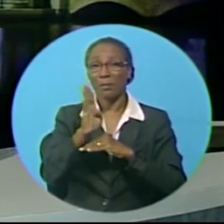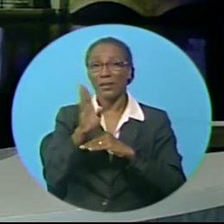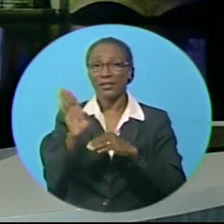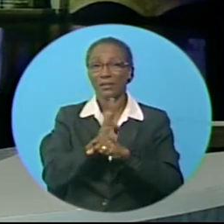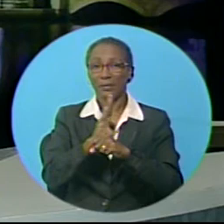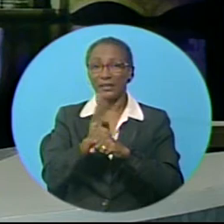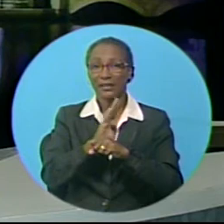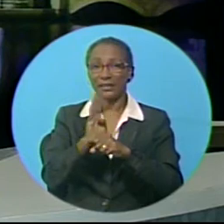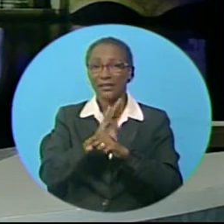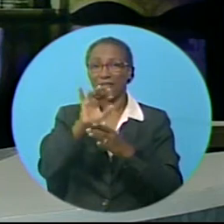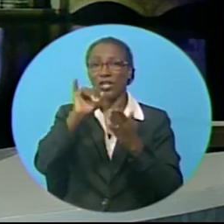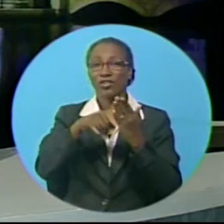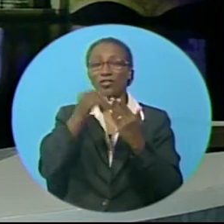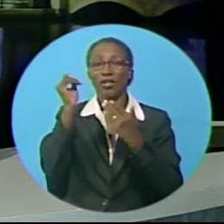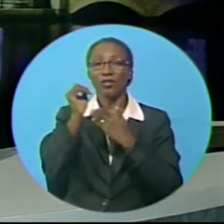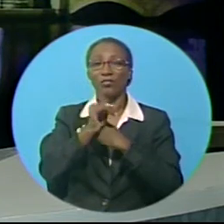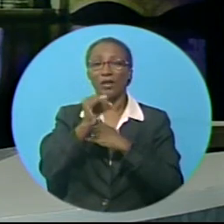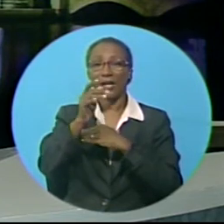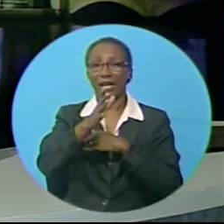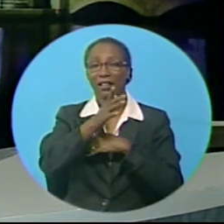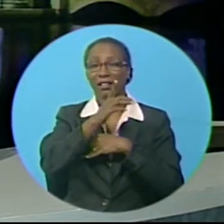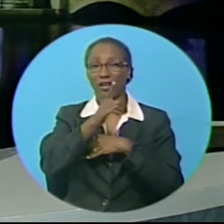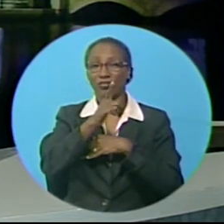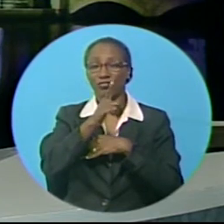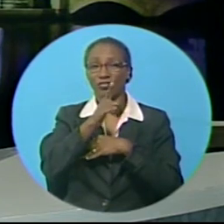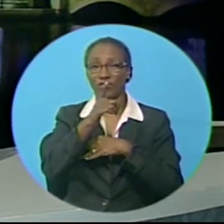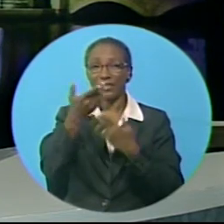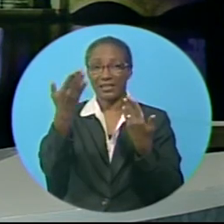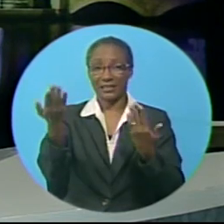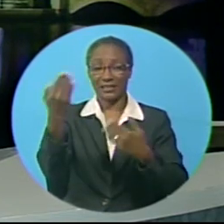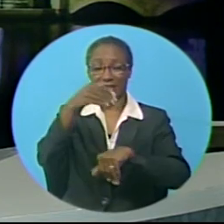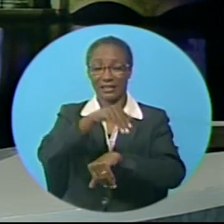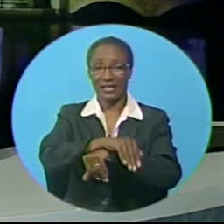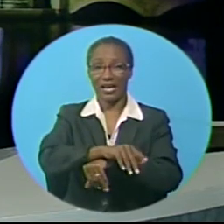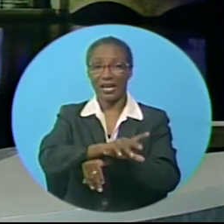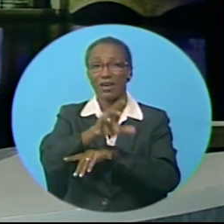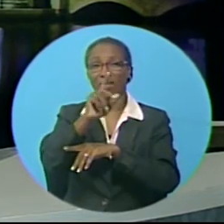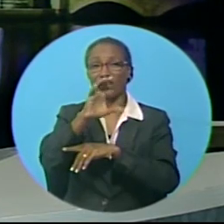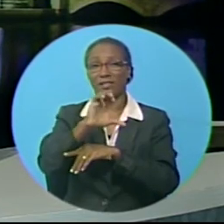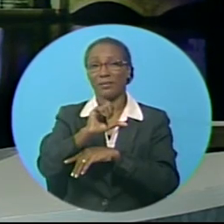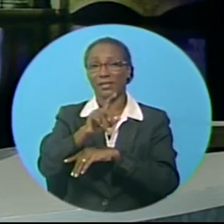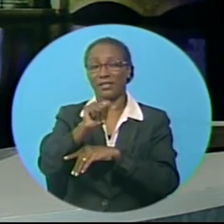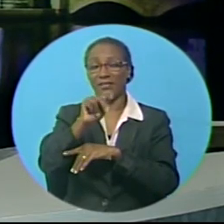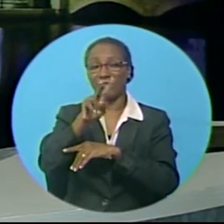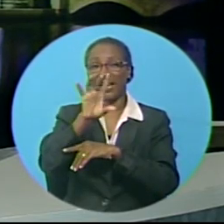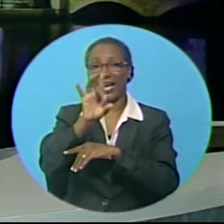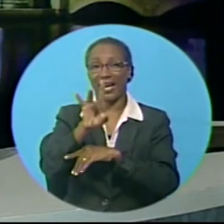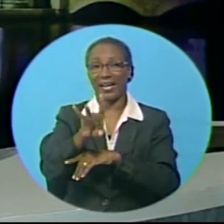January luncheon at 9:02 p.m. tonight, right here on Channel 8. Stay with us.